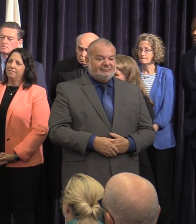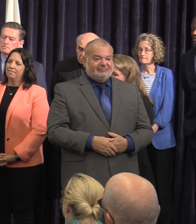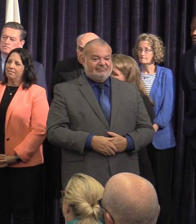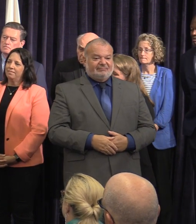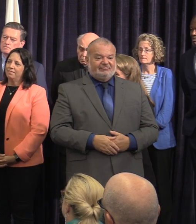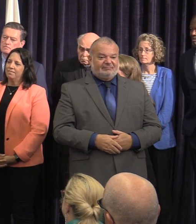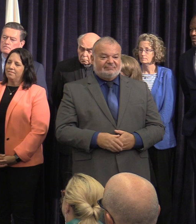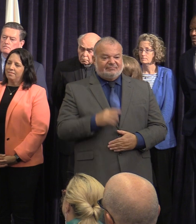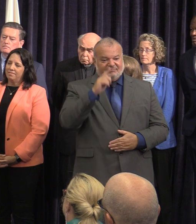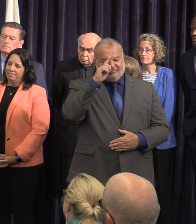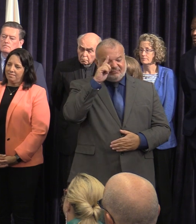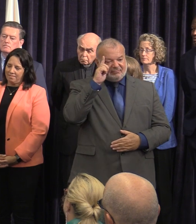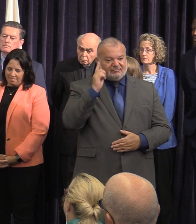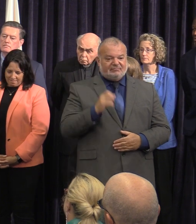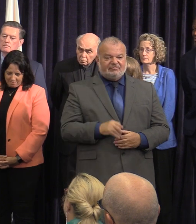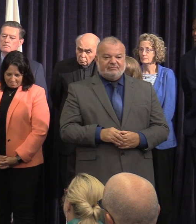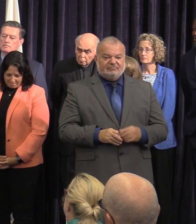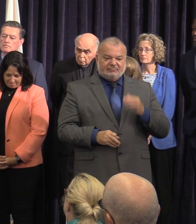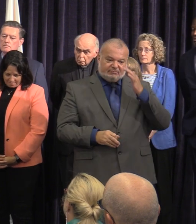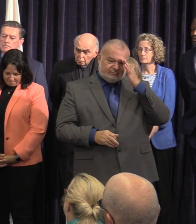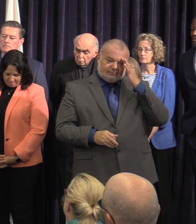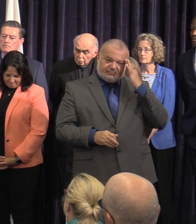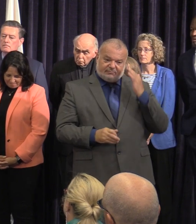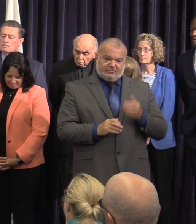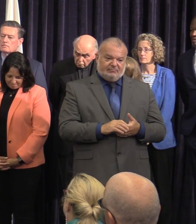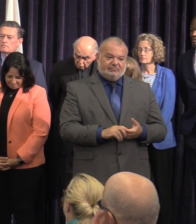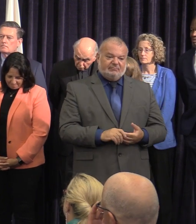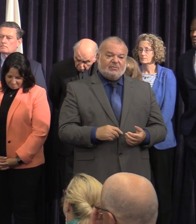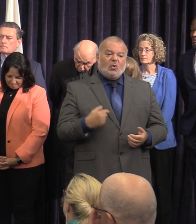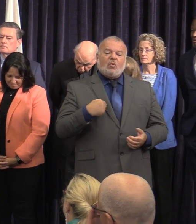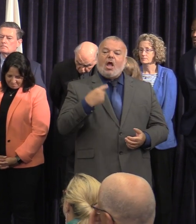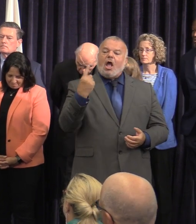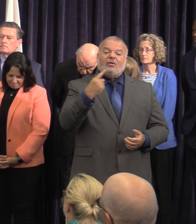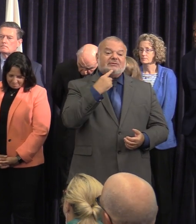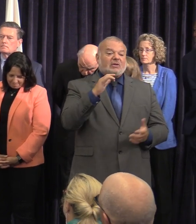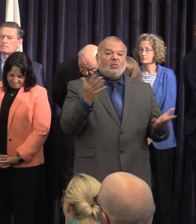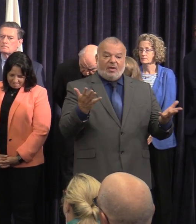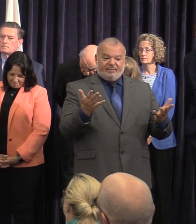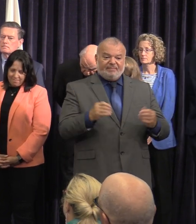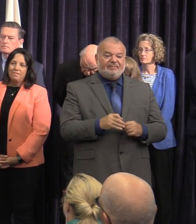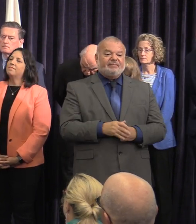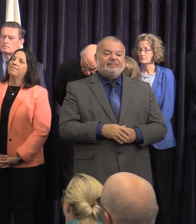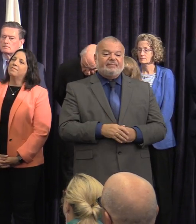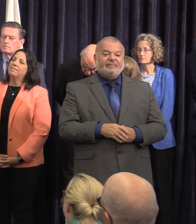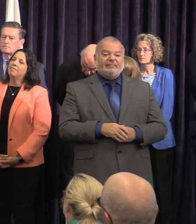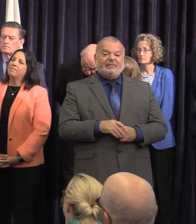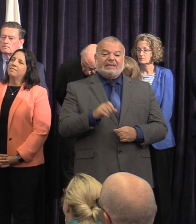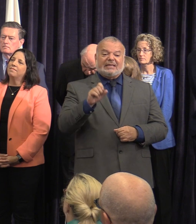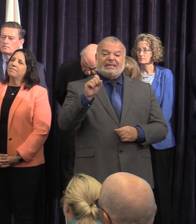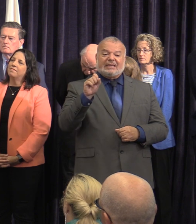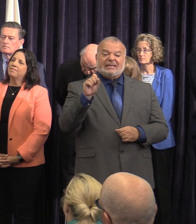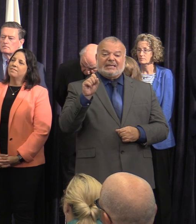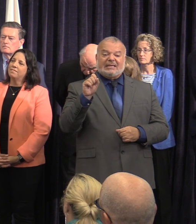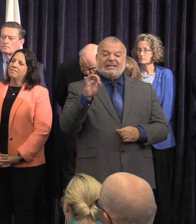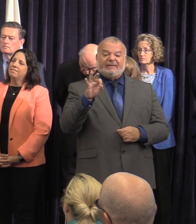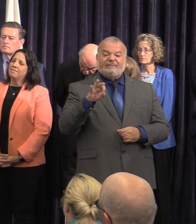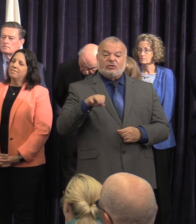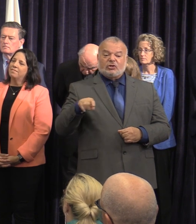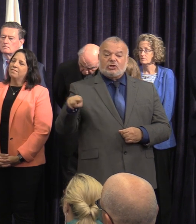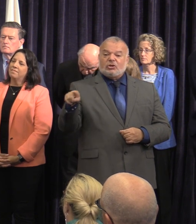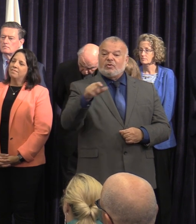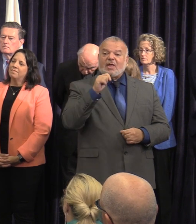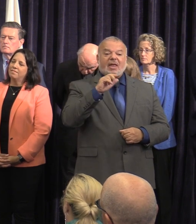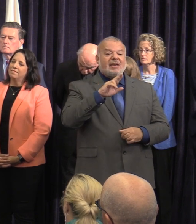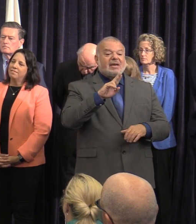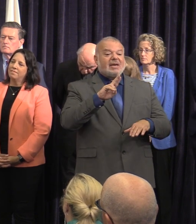So I say all the time, if you're not a Native American, you came from somewhere. And you